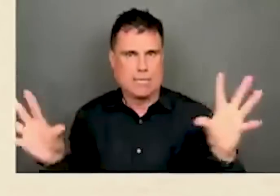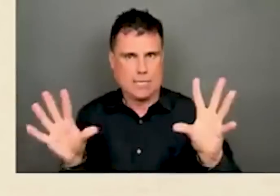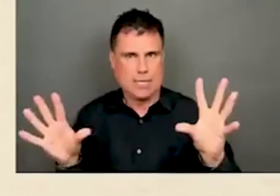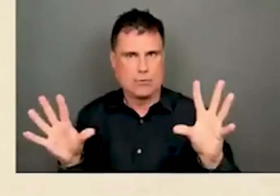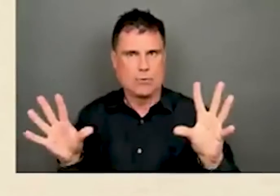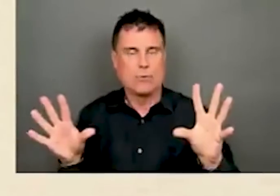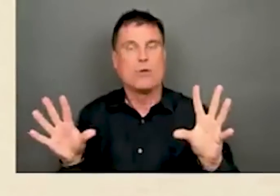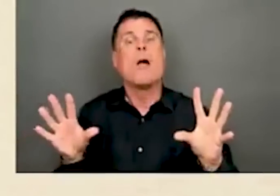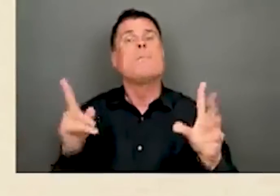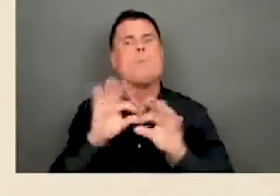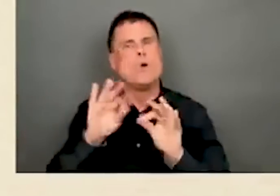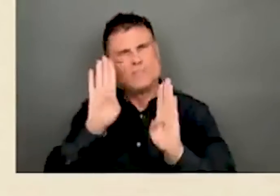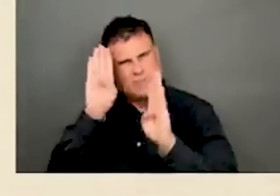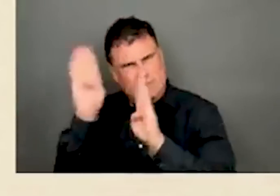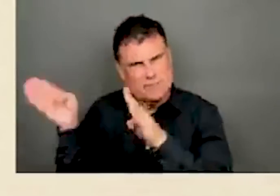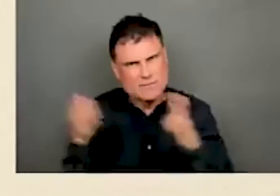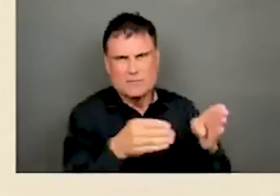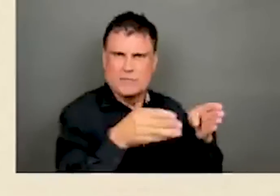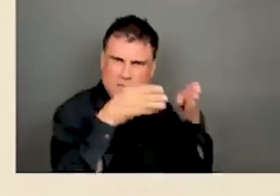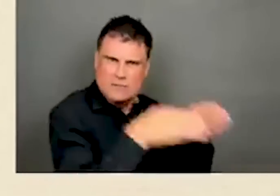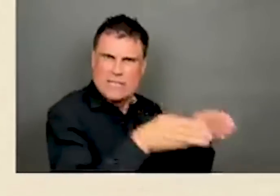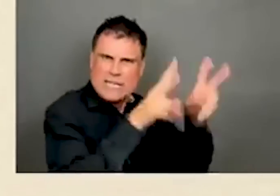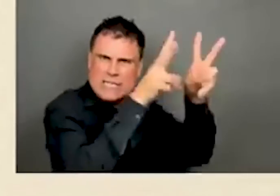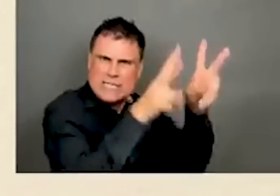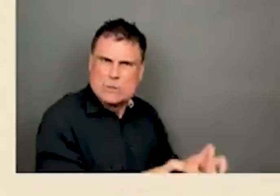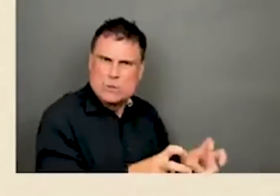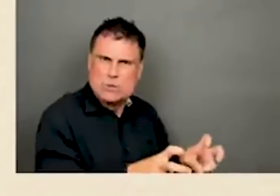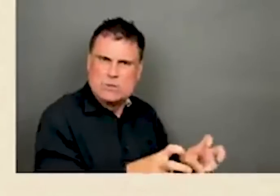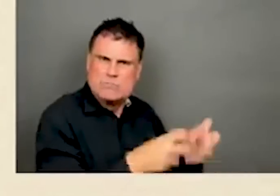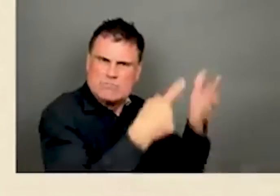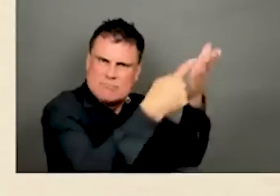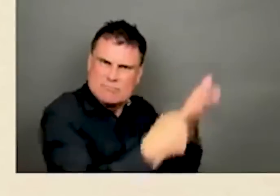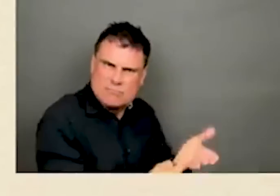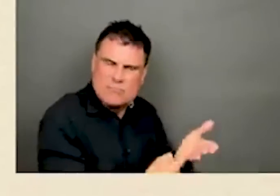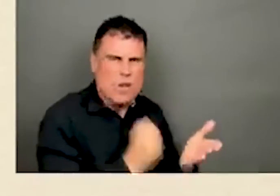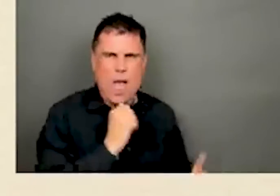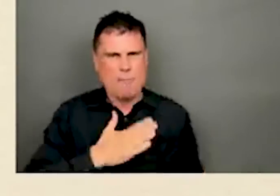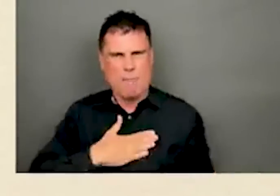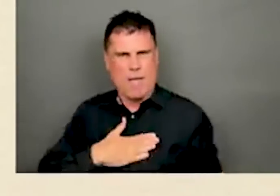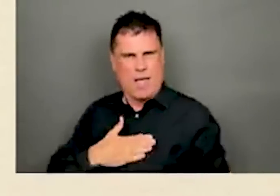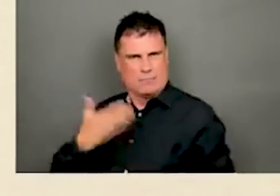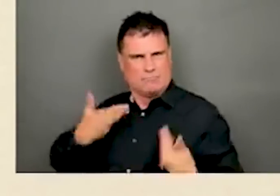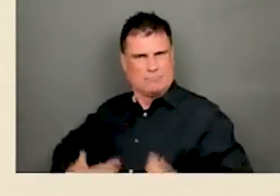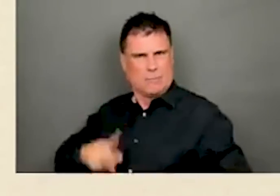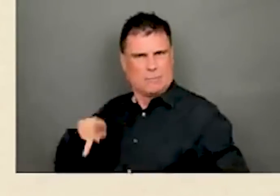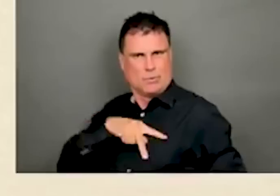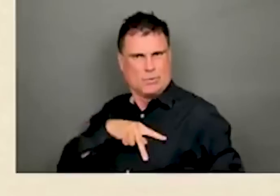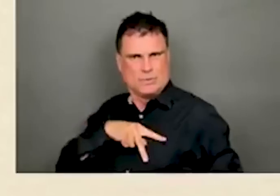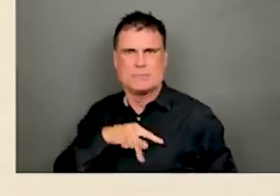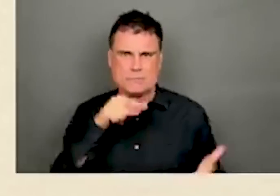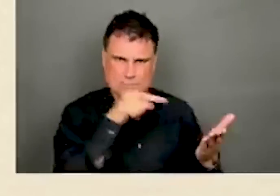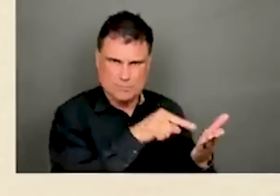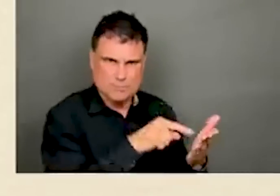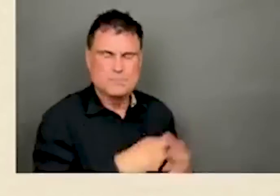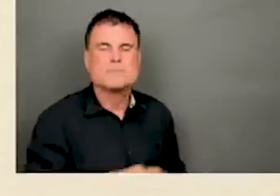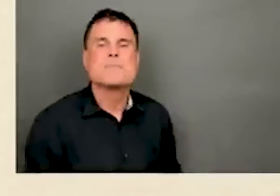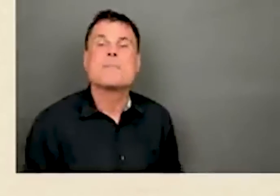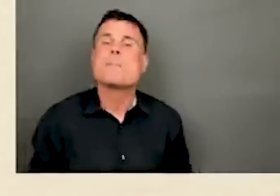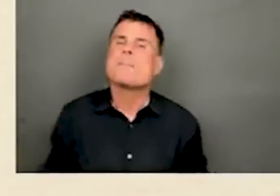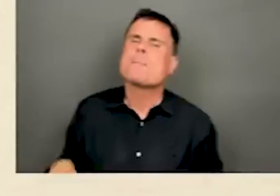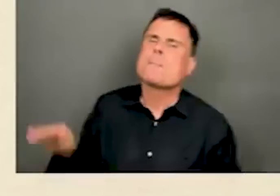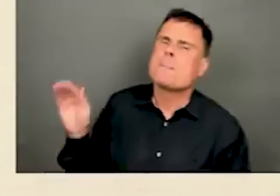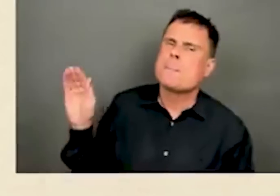Oh, thanks. Congratulations, Premier. You've got maybe, 4 months left as leader. Is there anything, apart